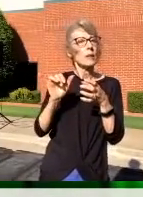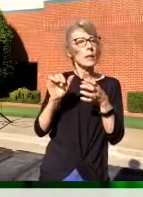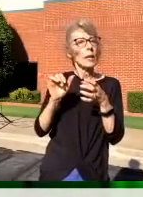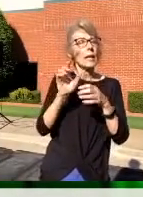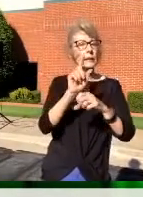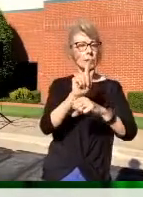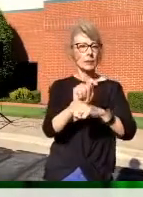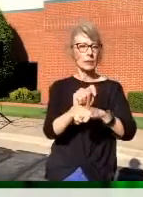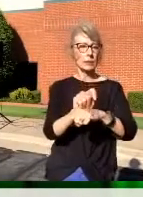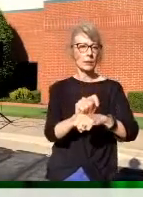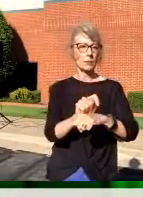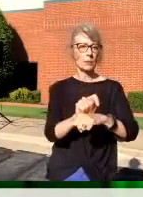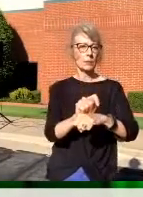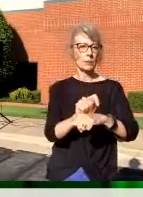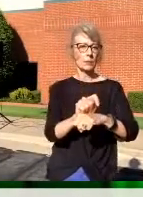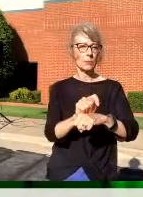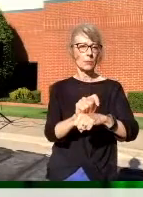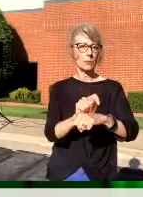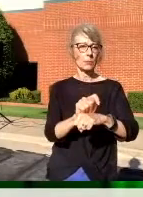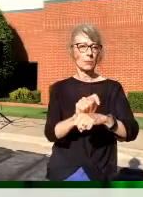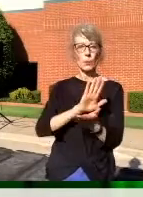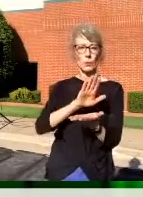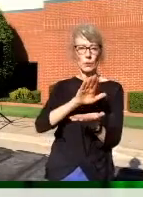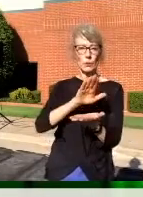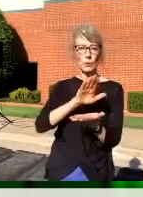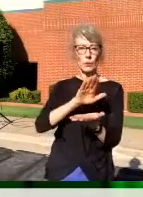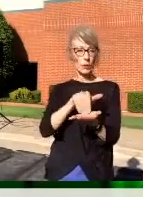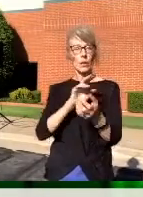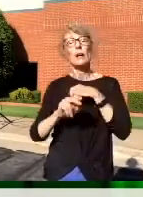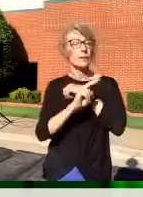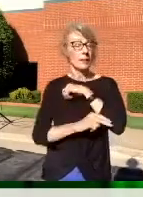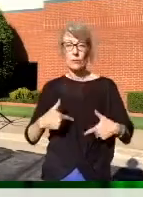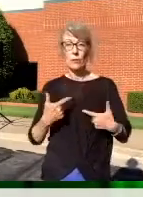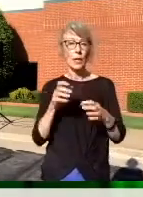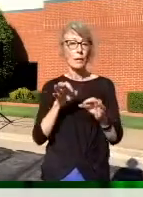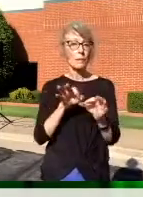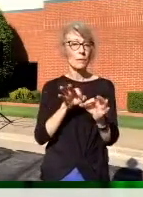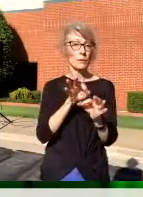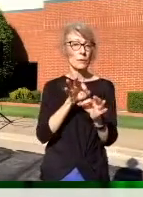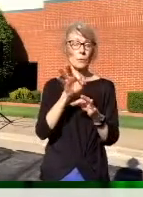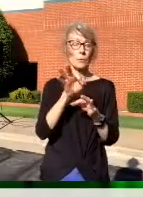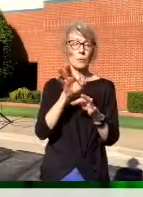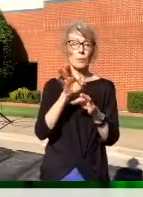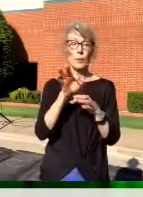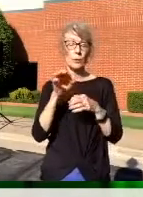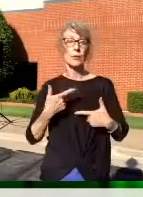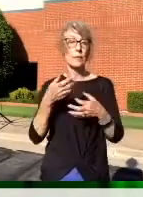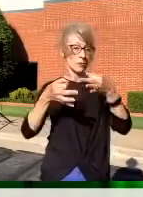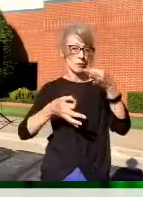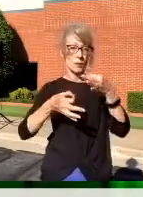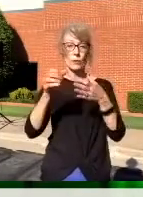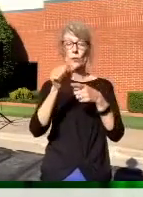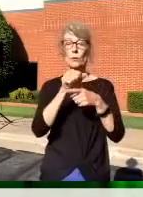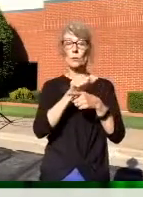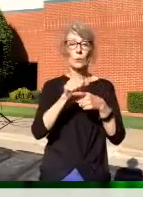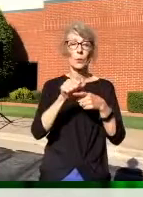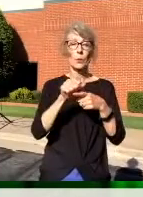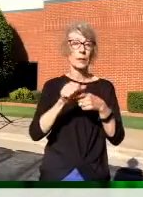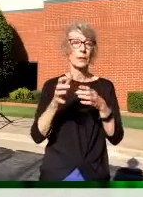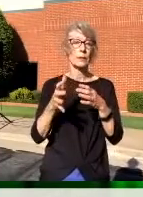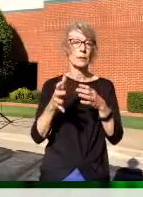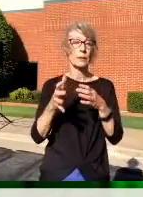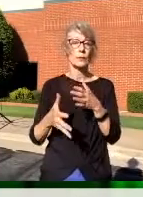life. It was the center of political life. It was the center of their spiritual life. It was the center of their judicial practice. Most of the life of Israel